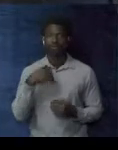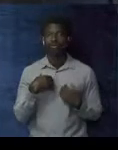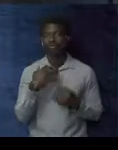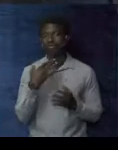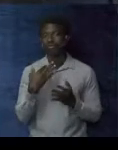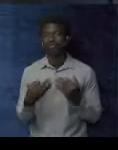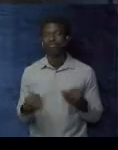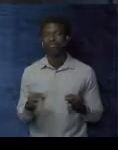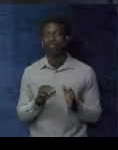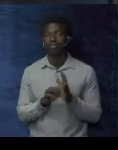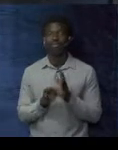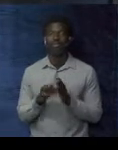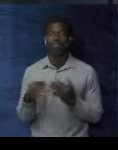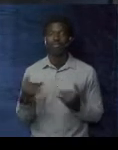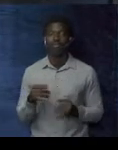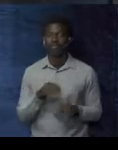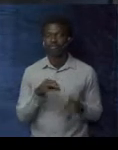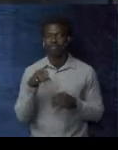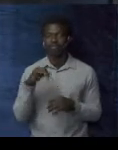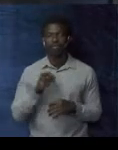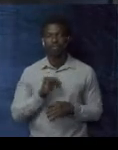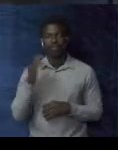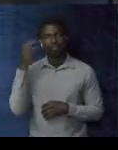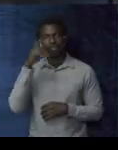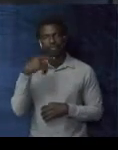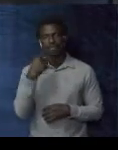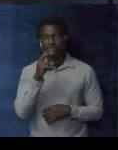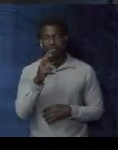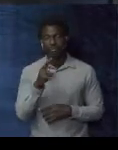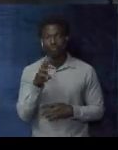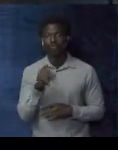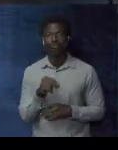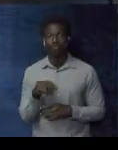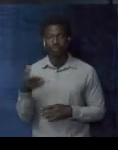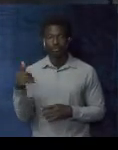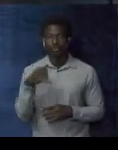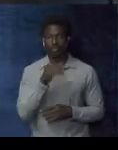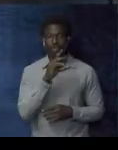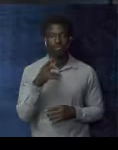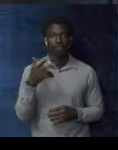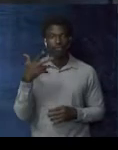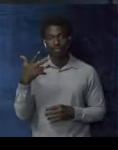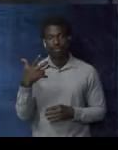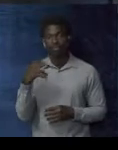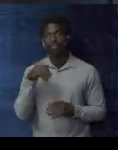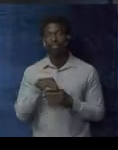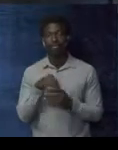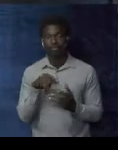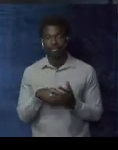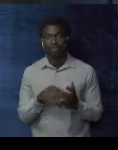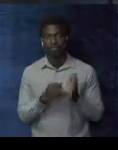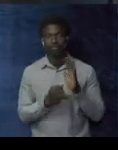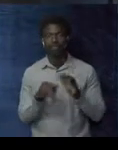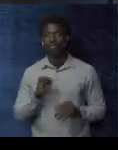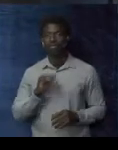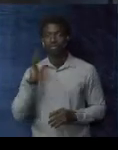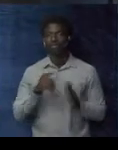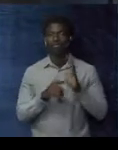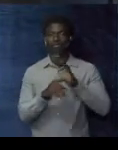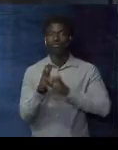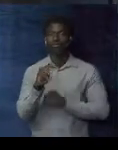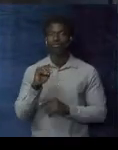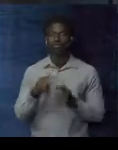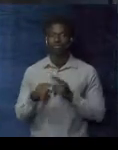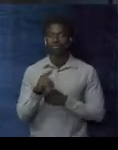Should I finish counting by now? Did I hear you say 2? No. There are 3 trapezoids in this diagram and I'll show them to